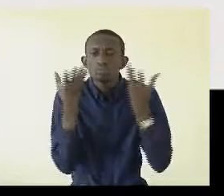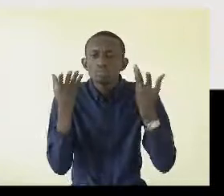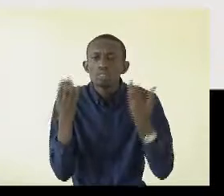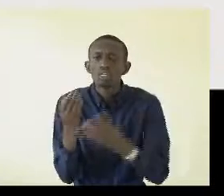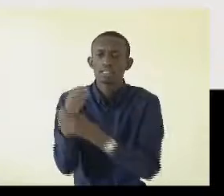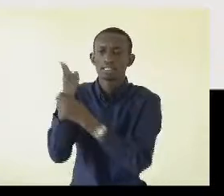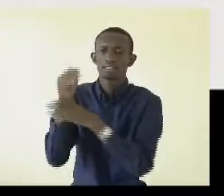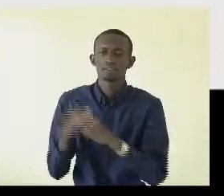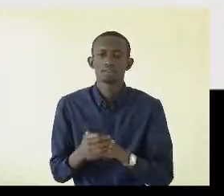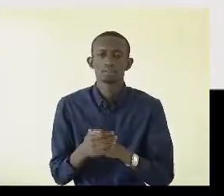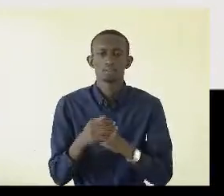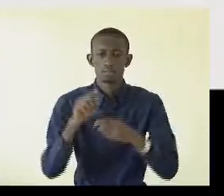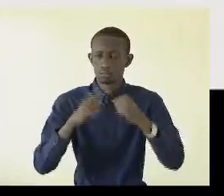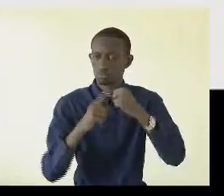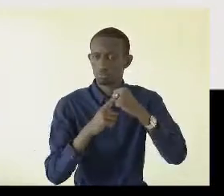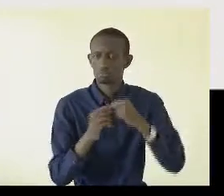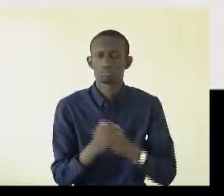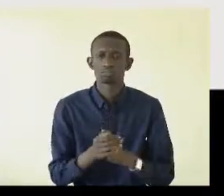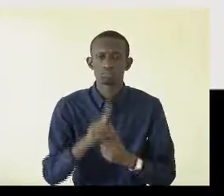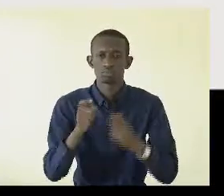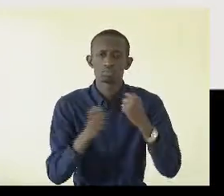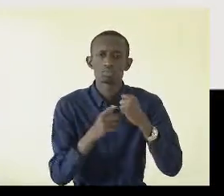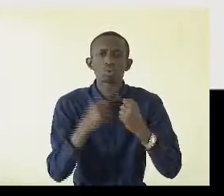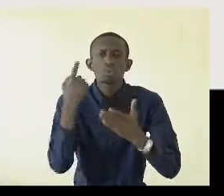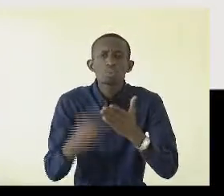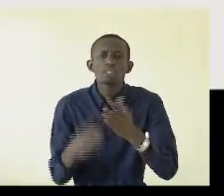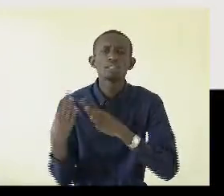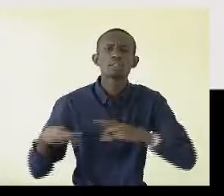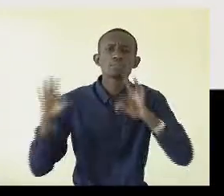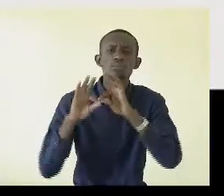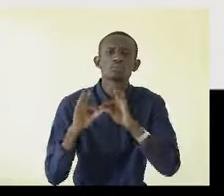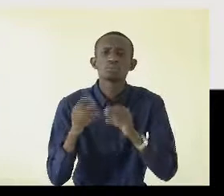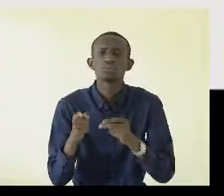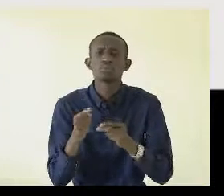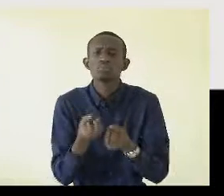6. What are functions of flowering plants in our community?